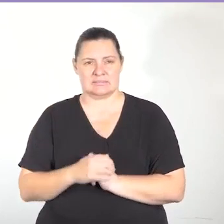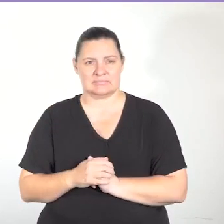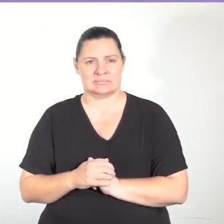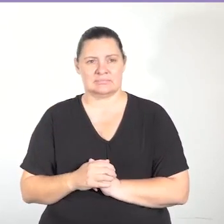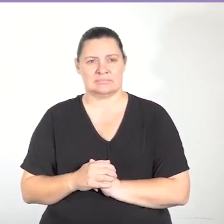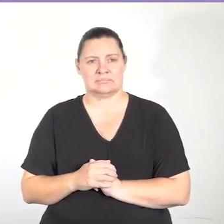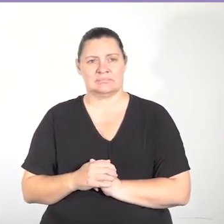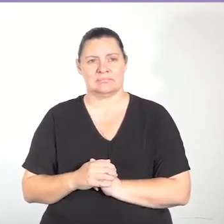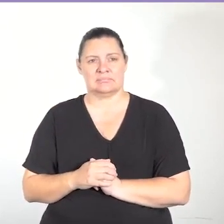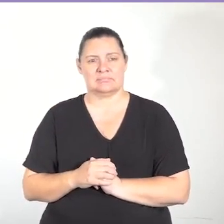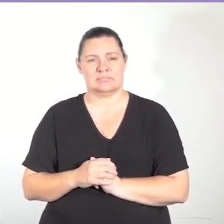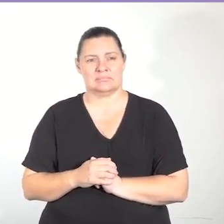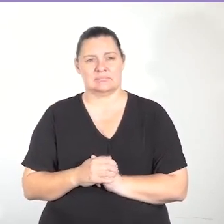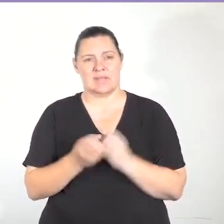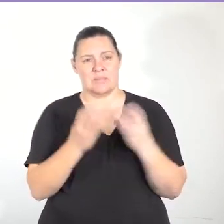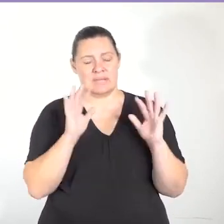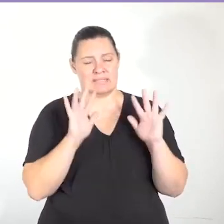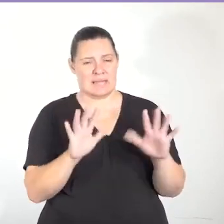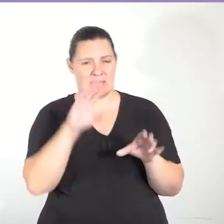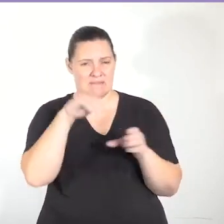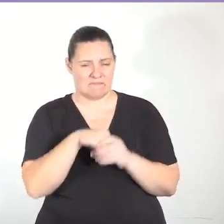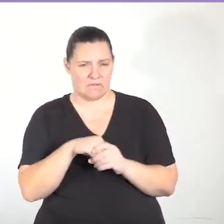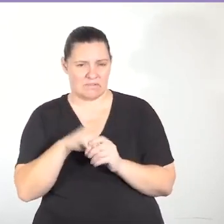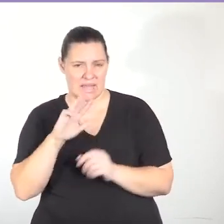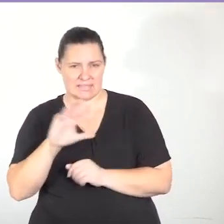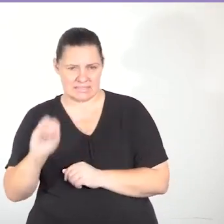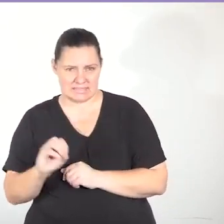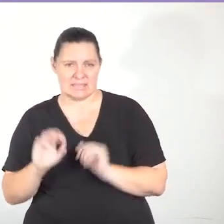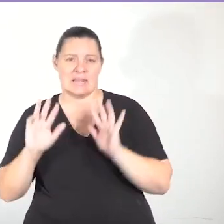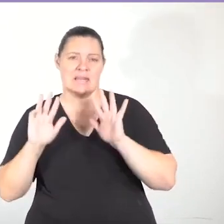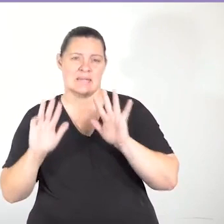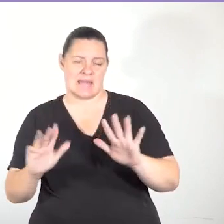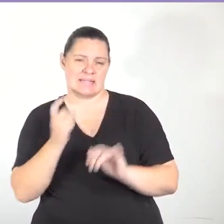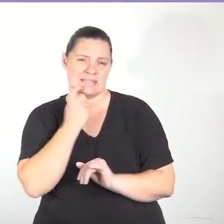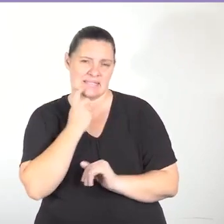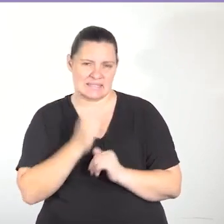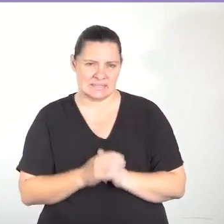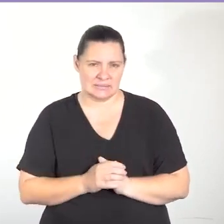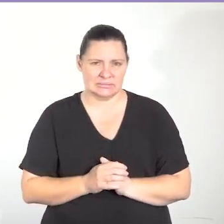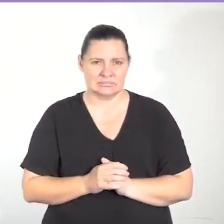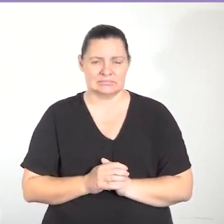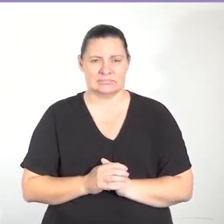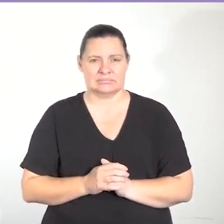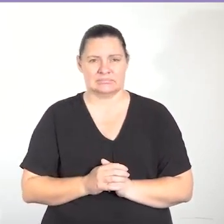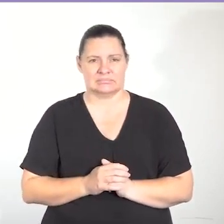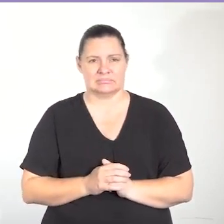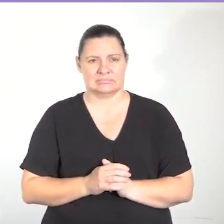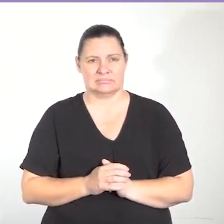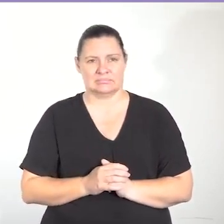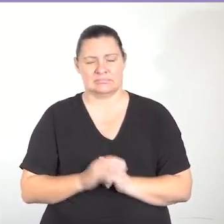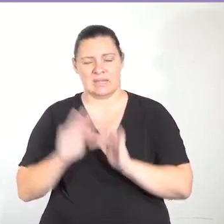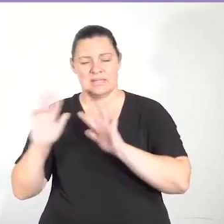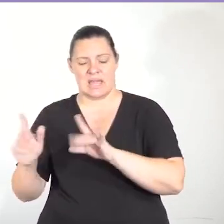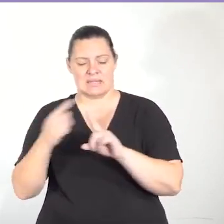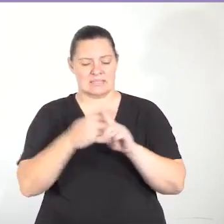300 gives us 90. And then how many groups of 10 can we take out of 90? That's an easy one. It is 9 groups of